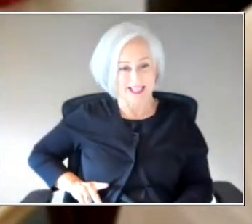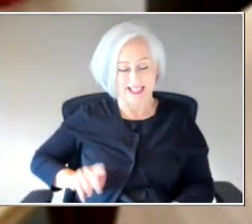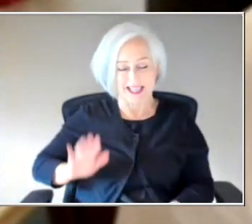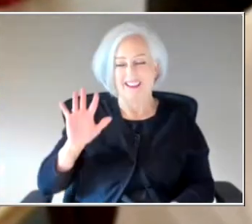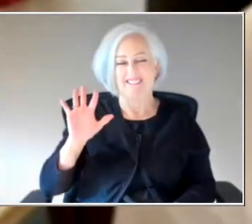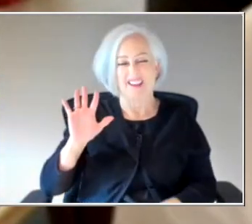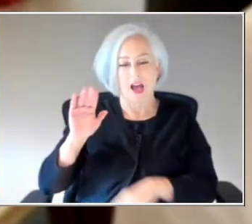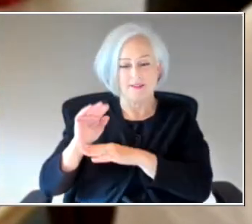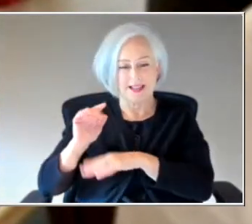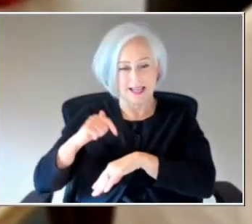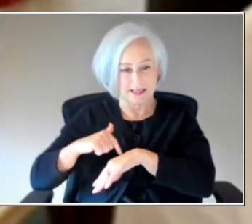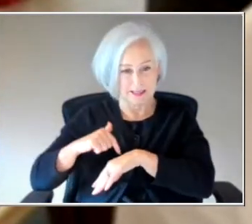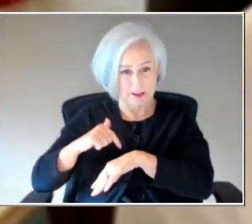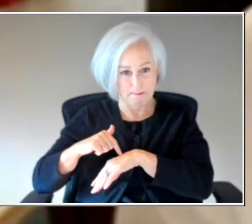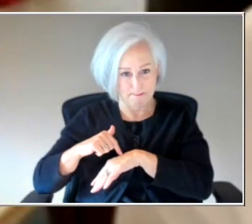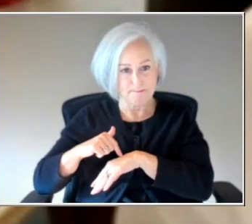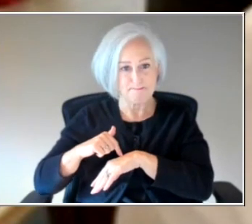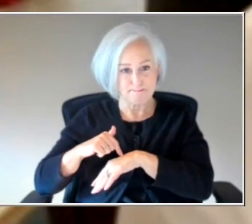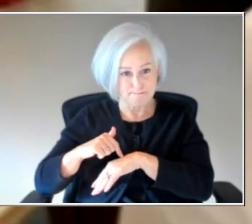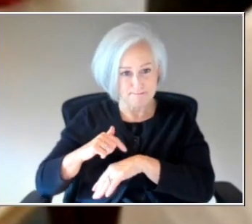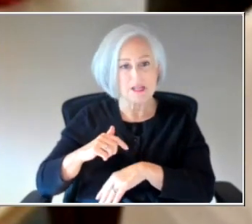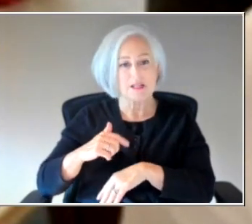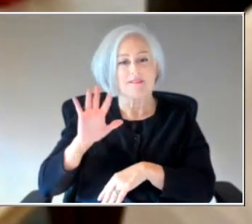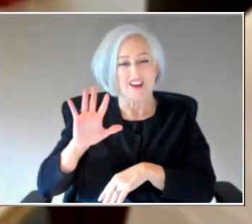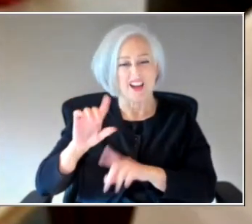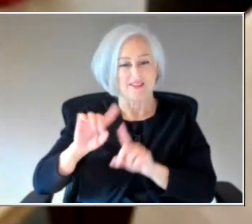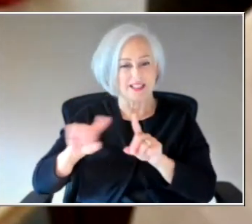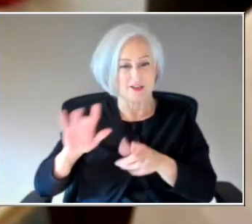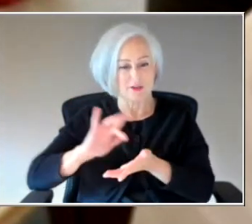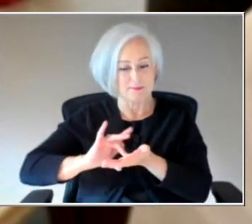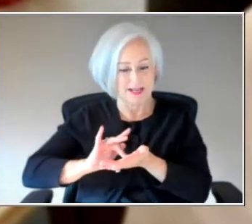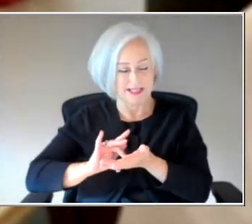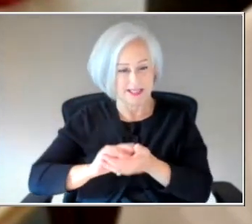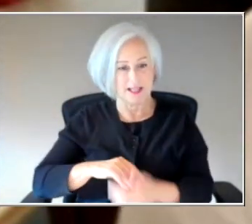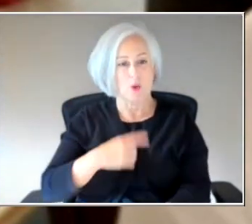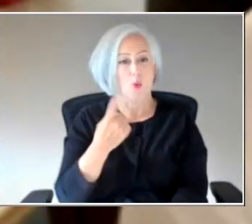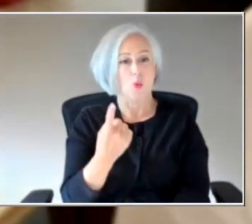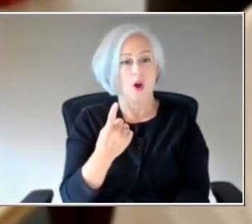night of different medications. One of them happens to be a steroid.